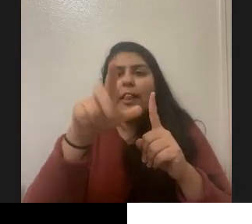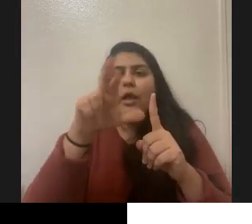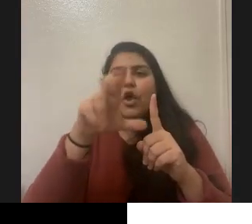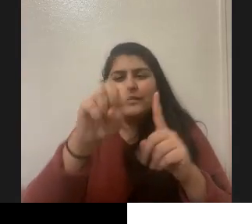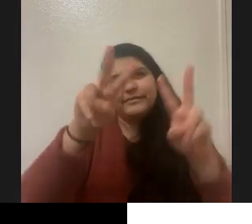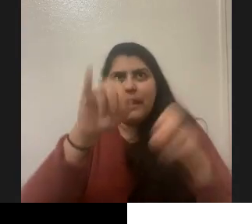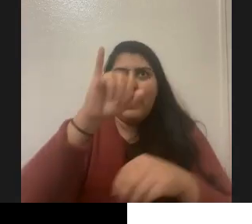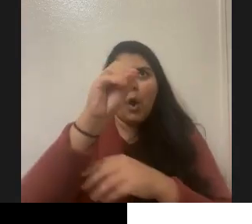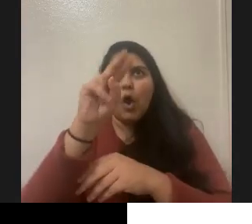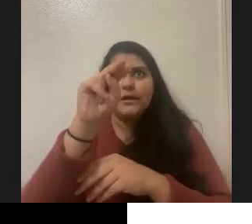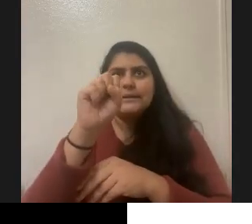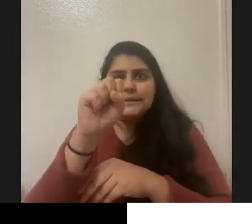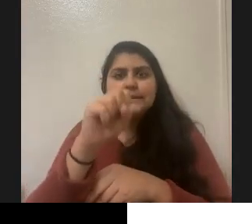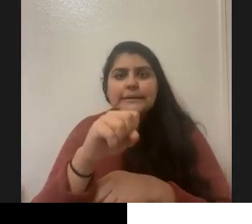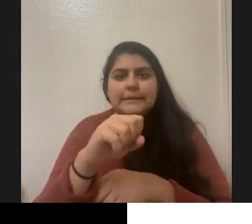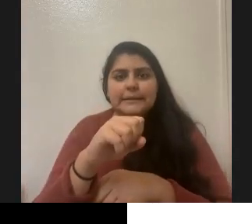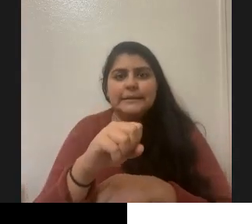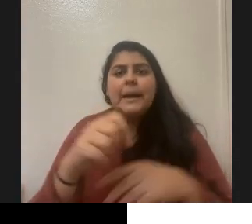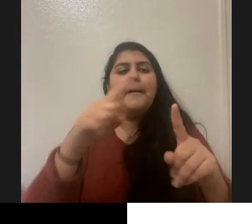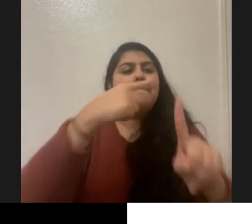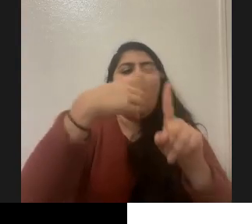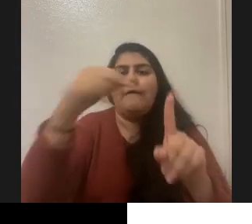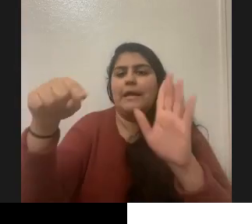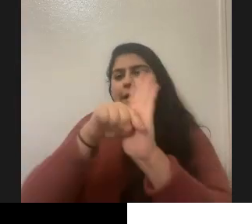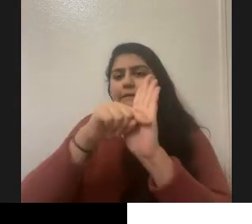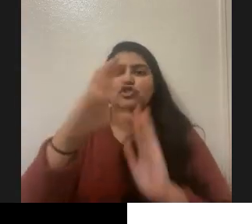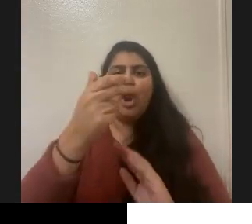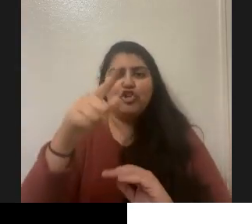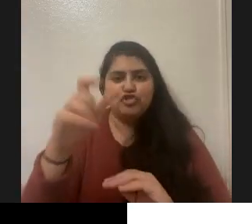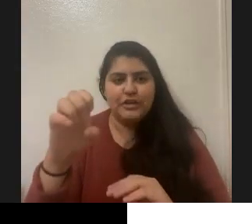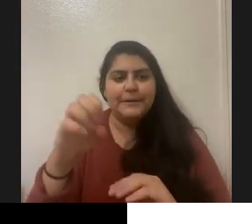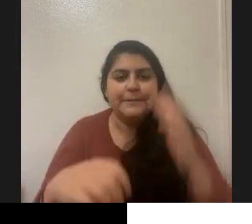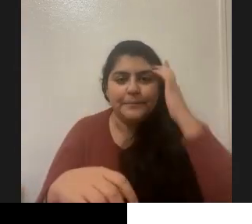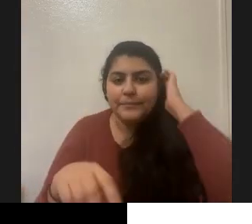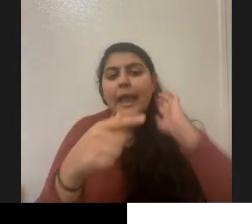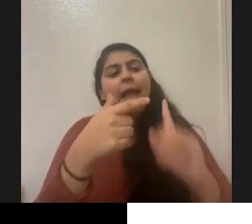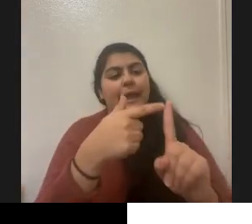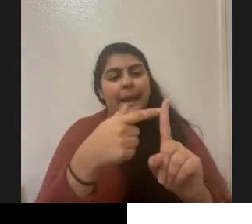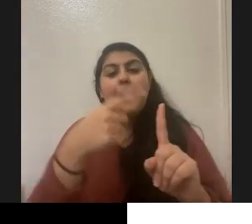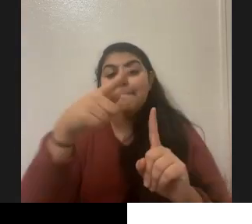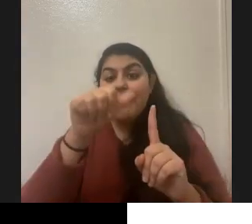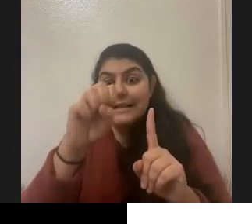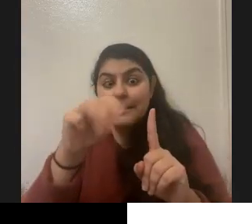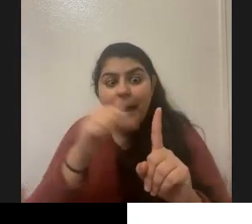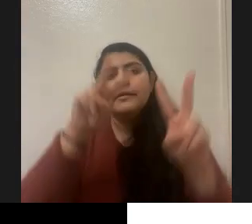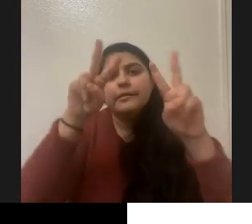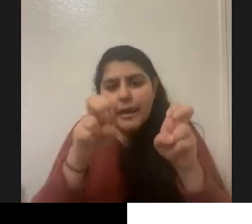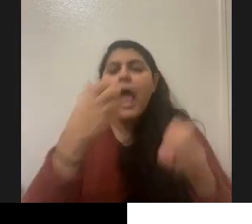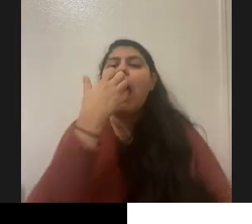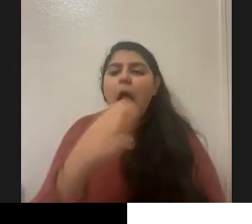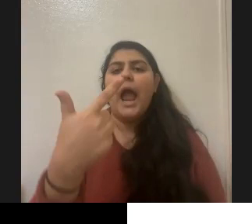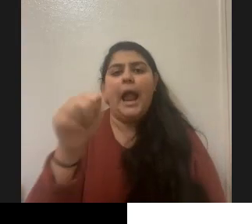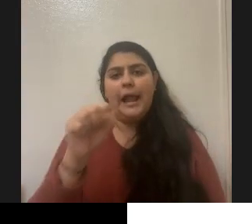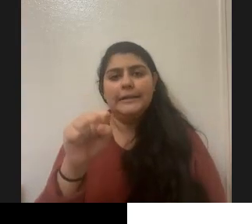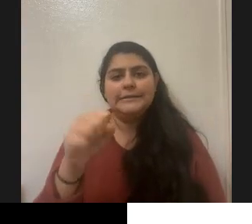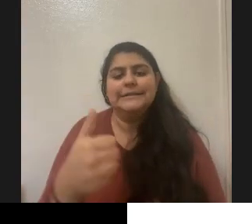ions. So a positive charge and a negative charge. So if you think about it, a plasma, is a really, really hot gas that now